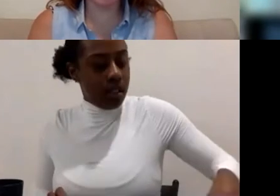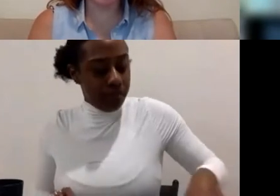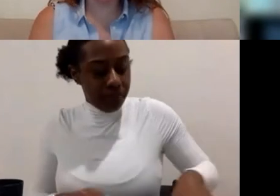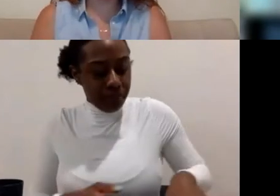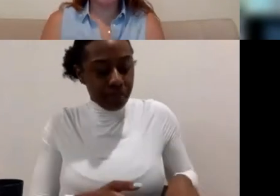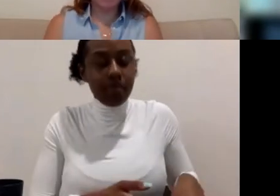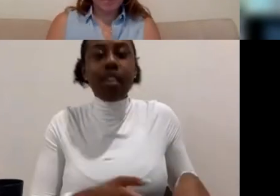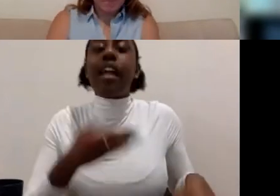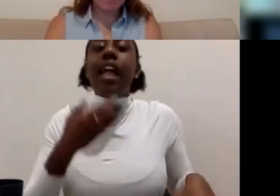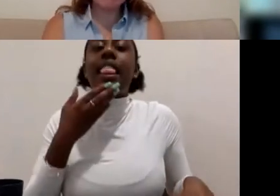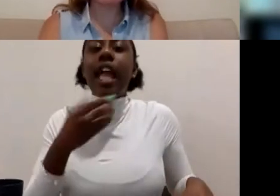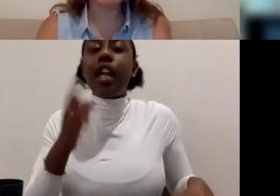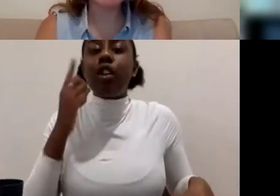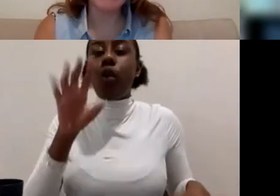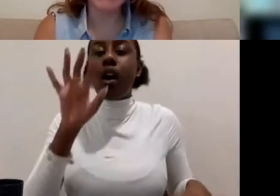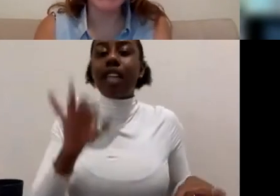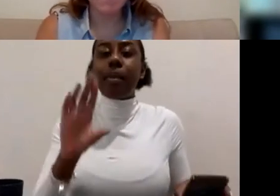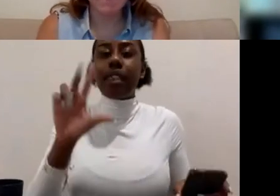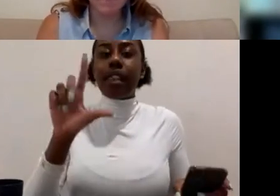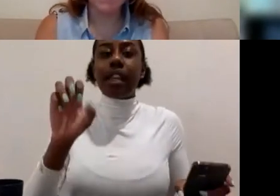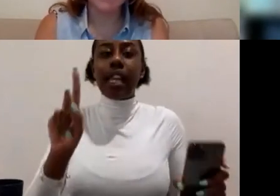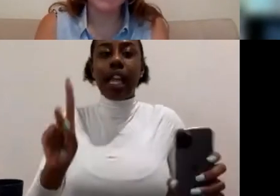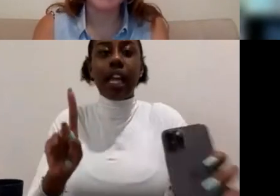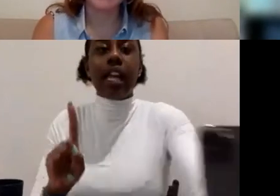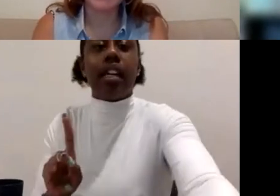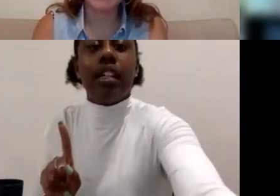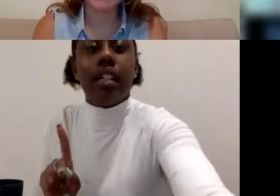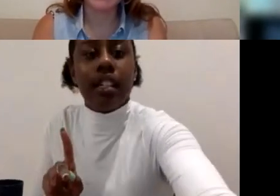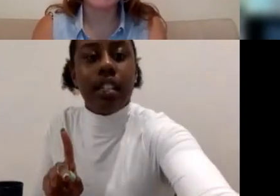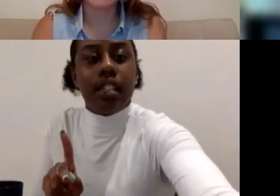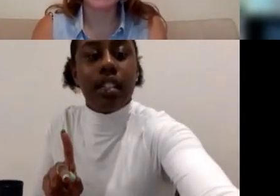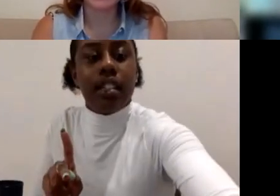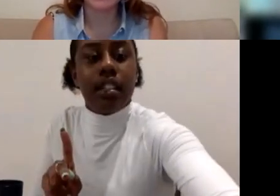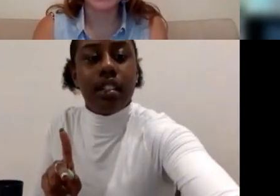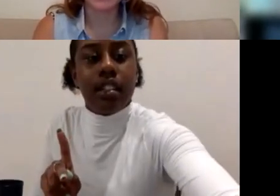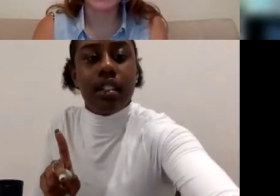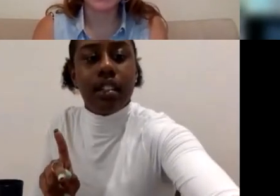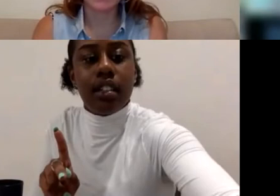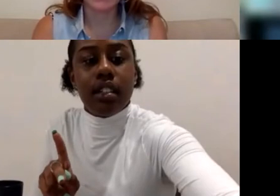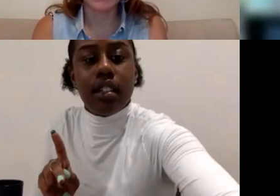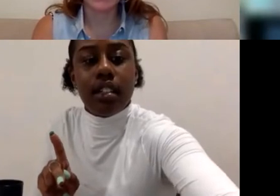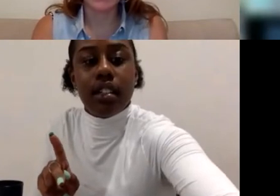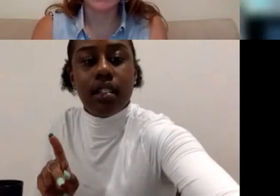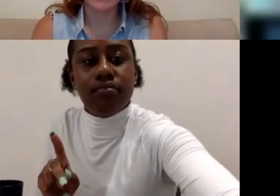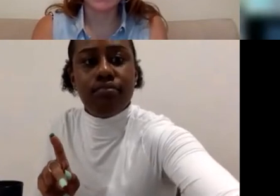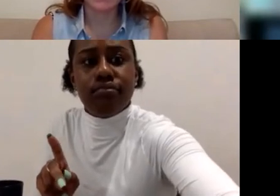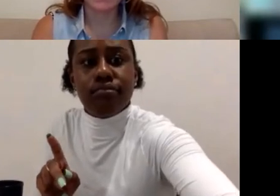So folks, the link is in the chat. And Dee is going to